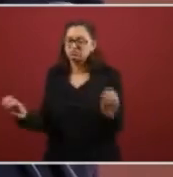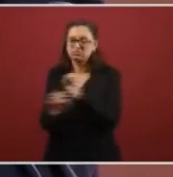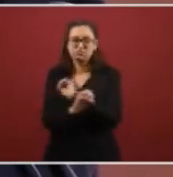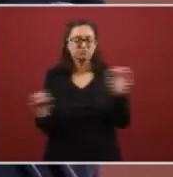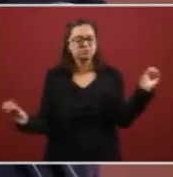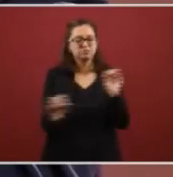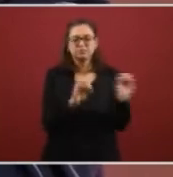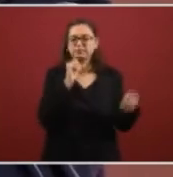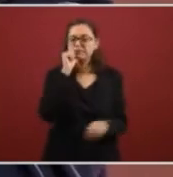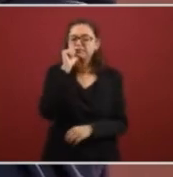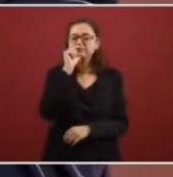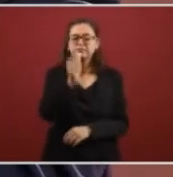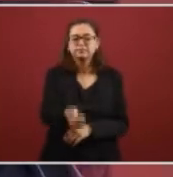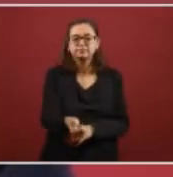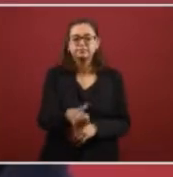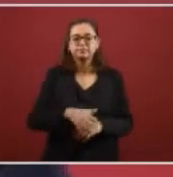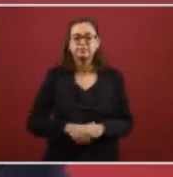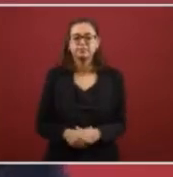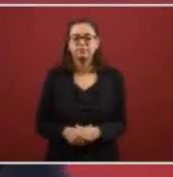anyone.